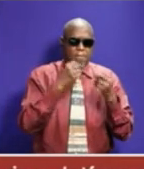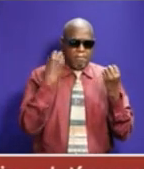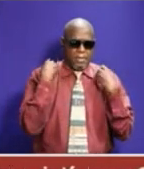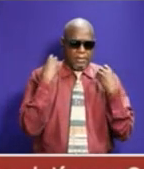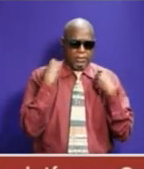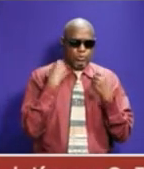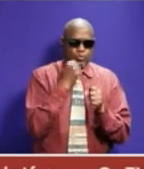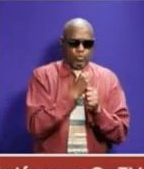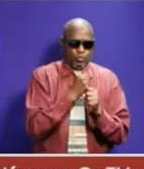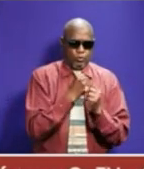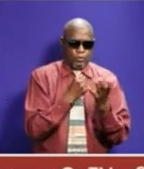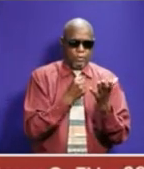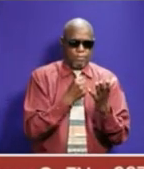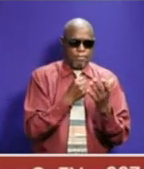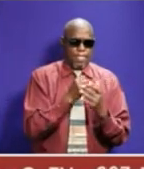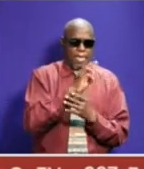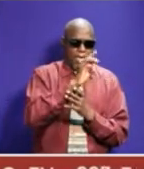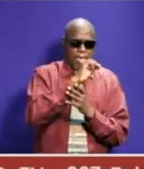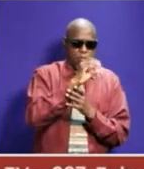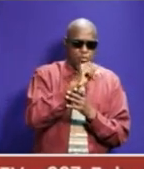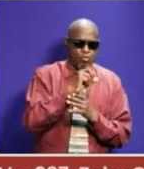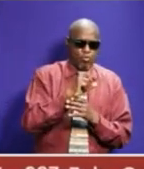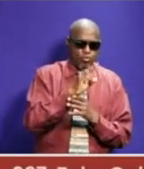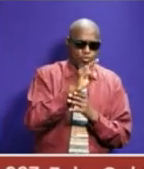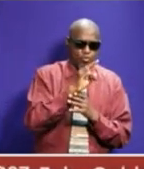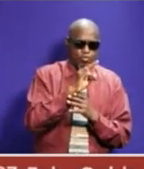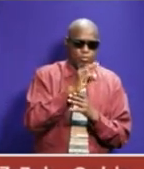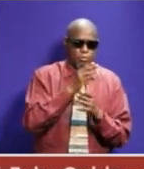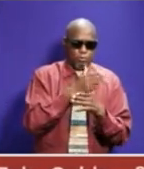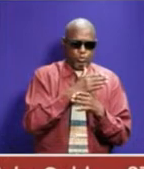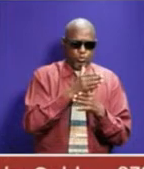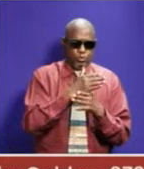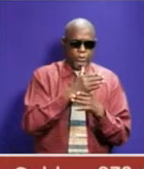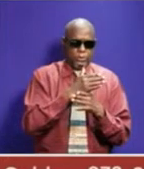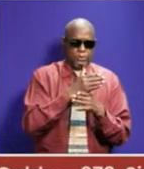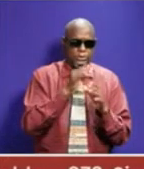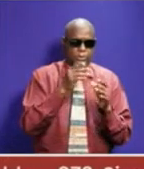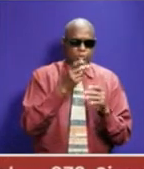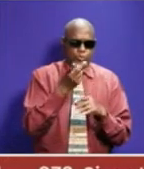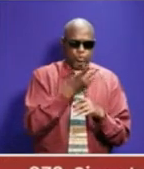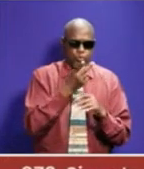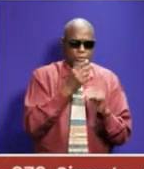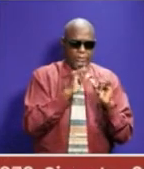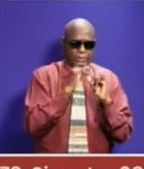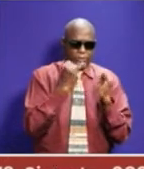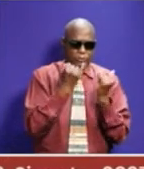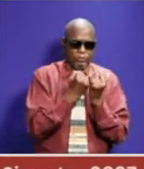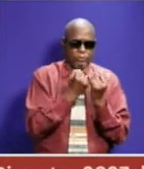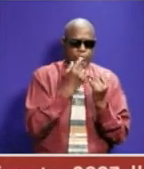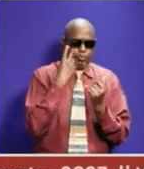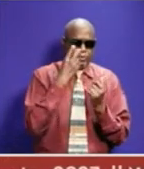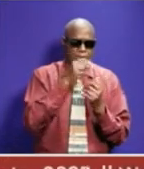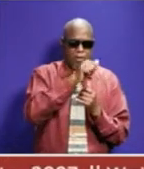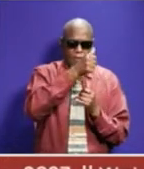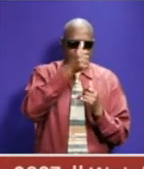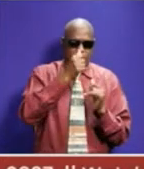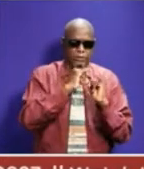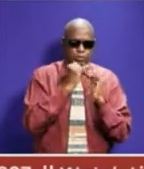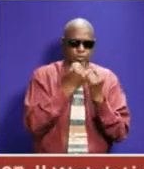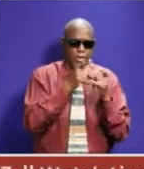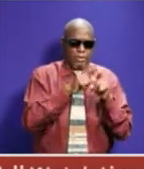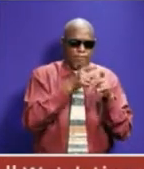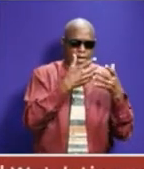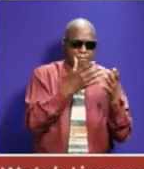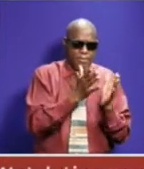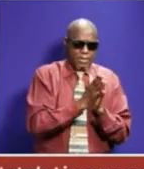already signed memorandum between the two institutions, that is Hope Media and ICS, will see institutions such as church, families